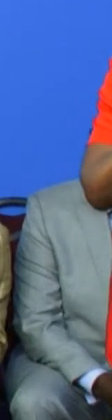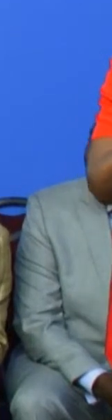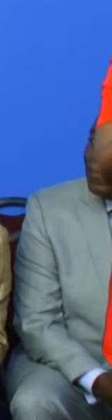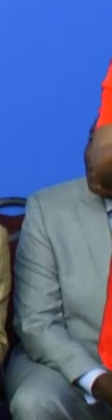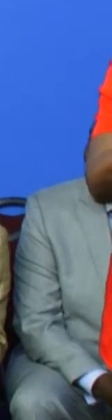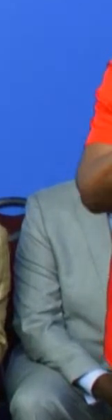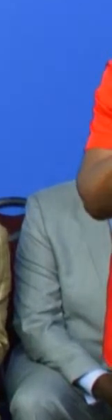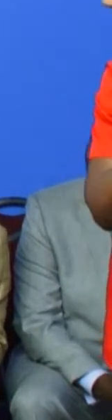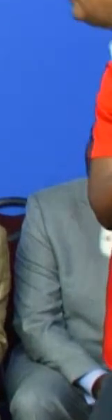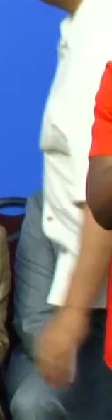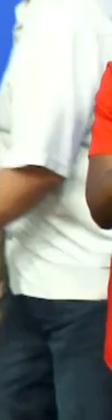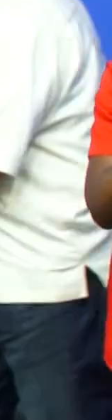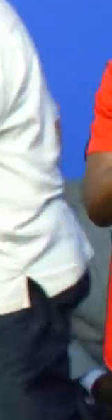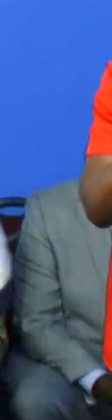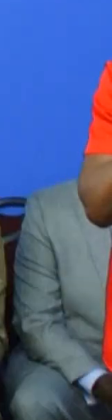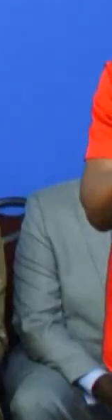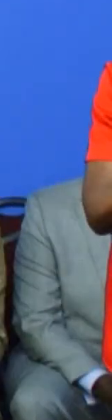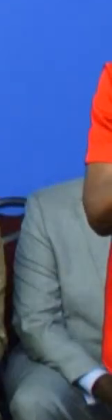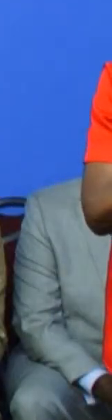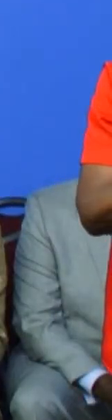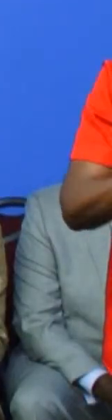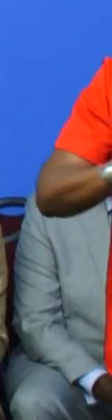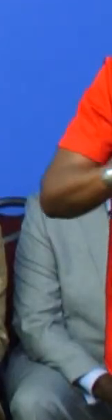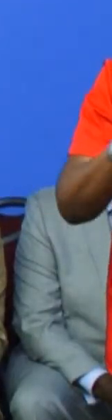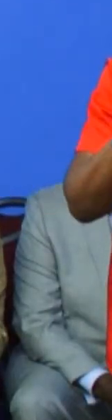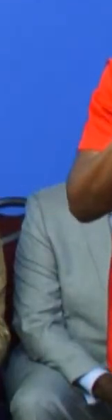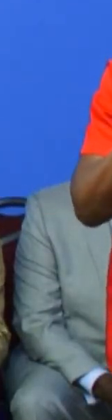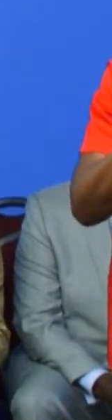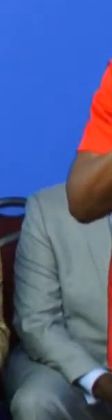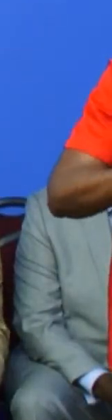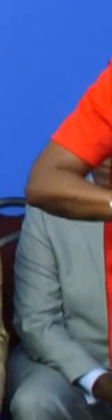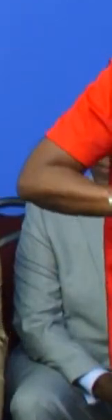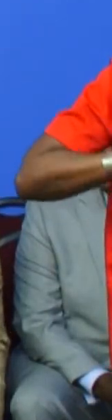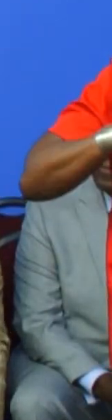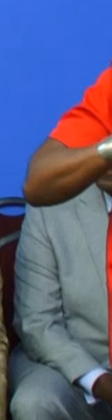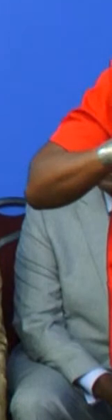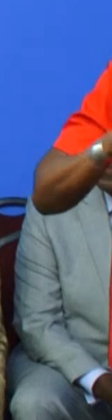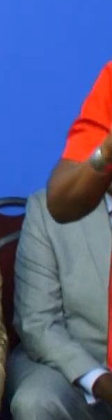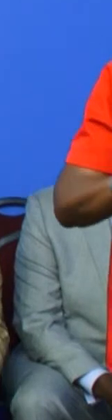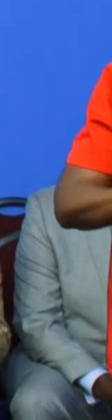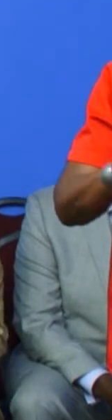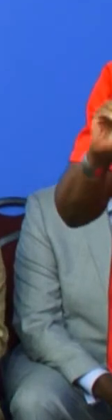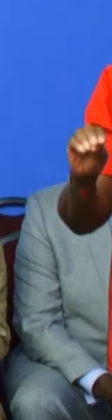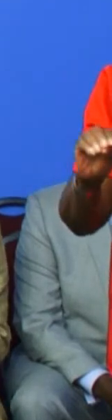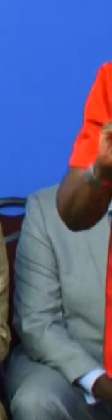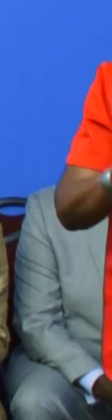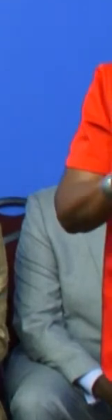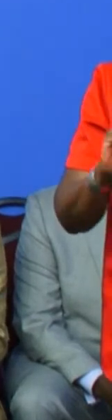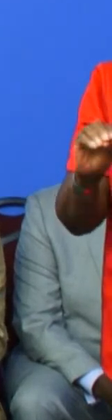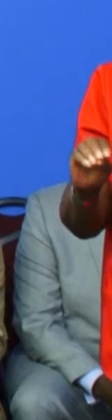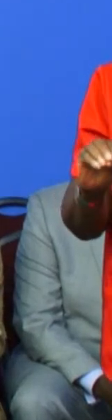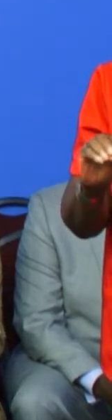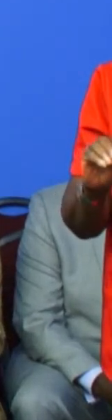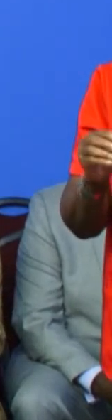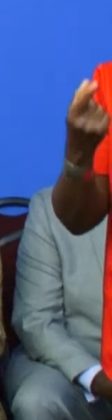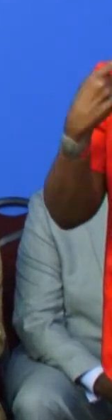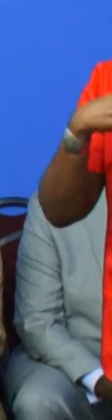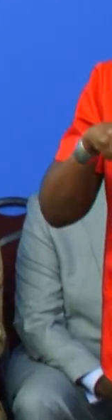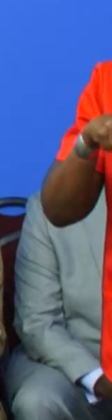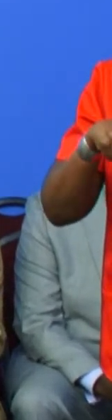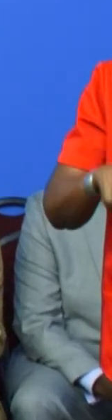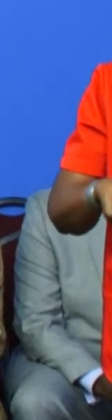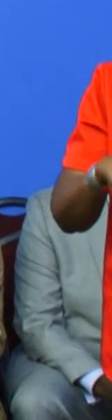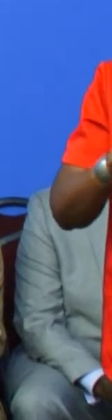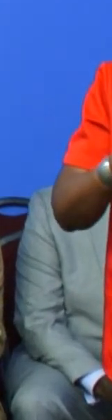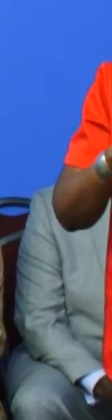But you should be part of the movement. You should be part of an organized body in these times. If you're here